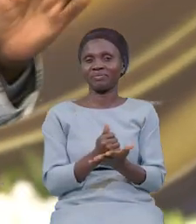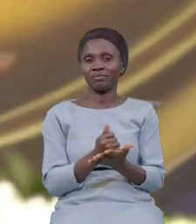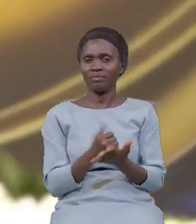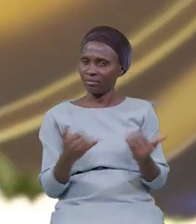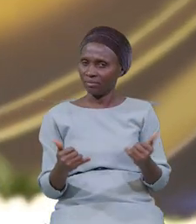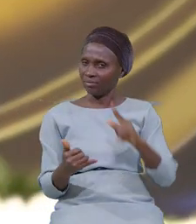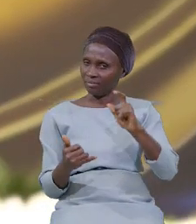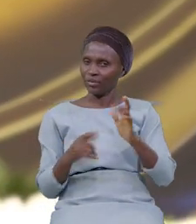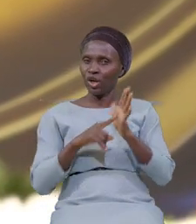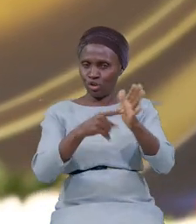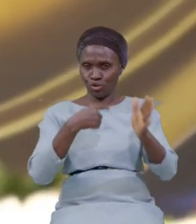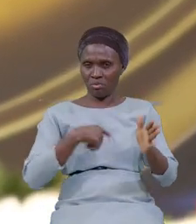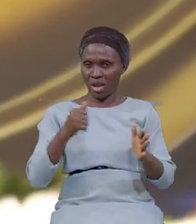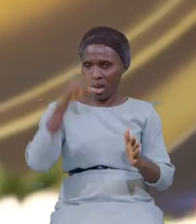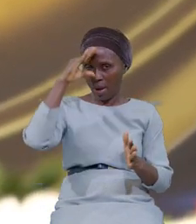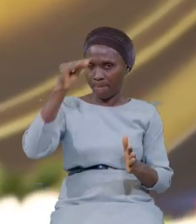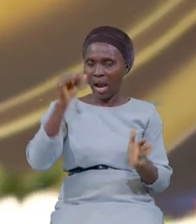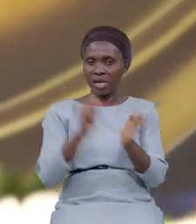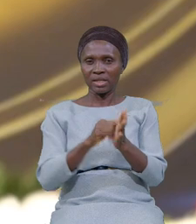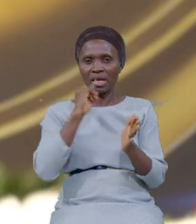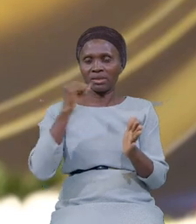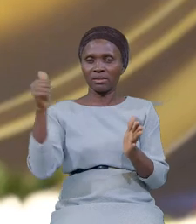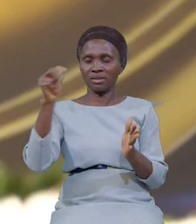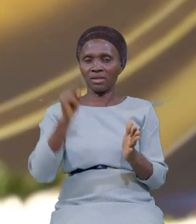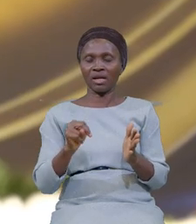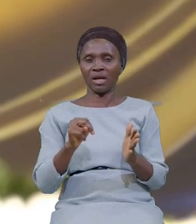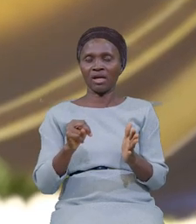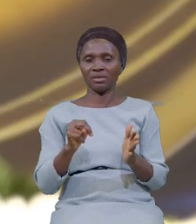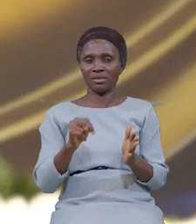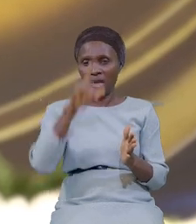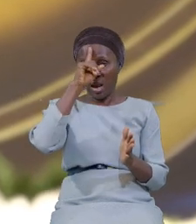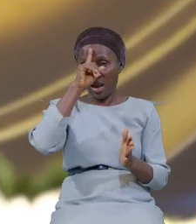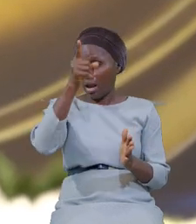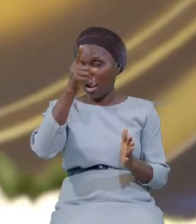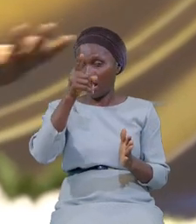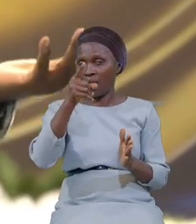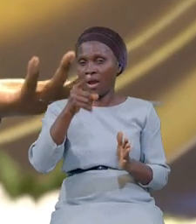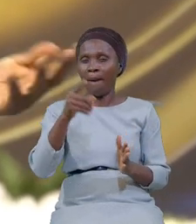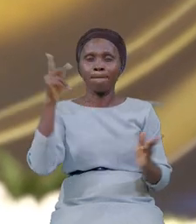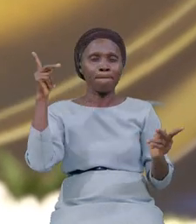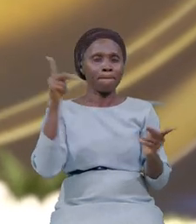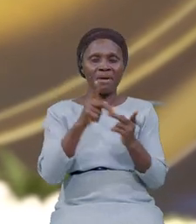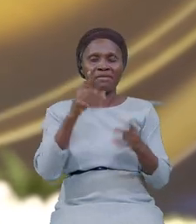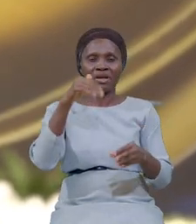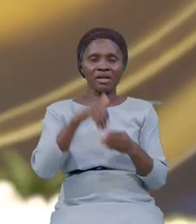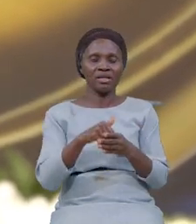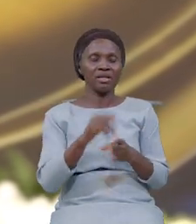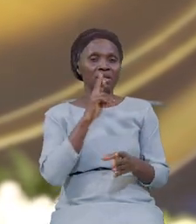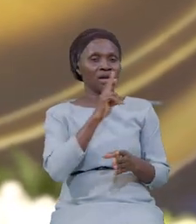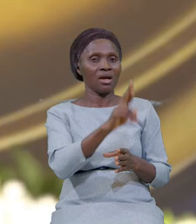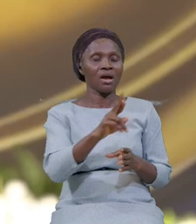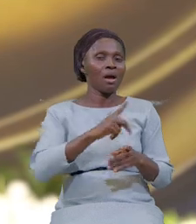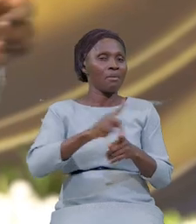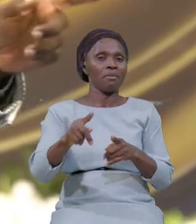expert in her field and ask her, did you ever make any mistake? Said yes. If I